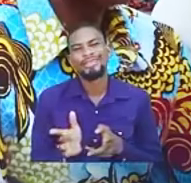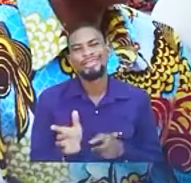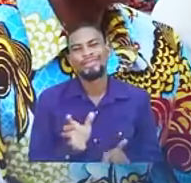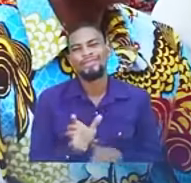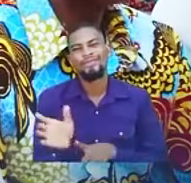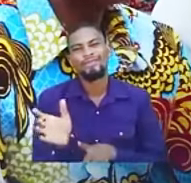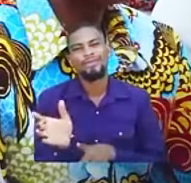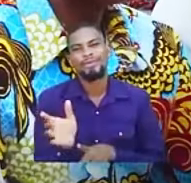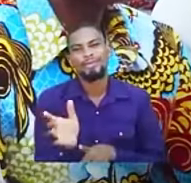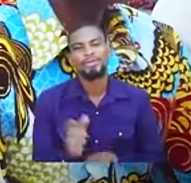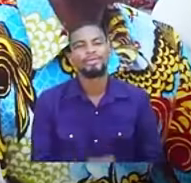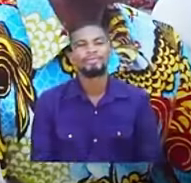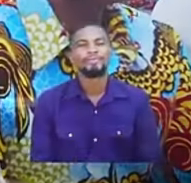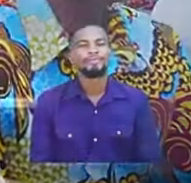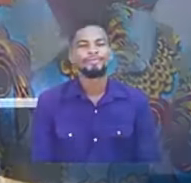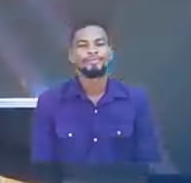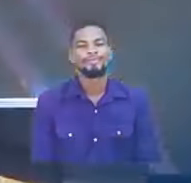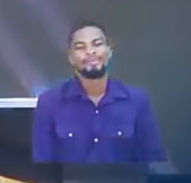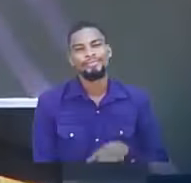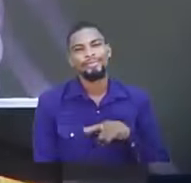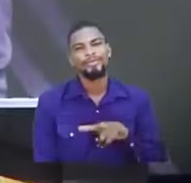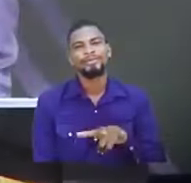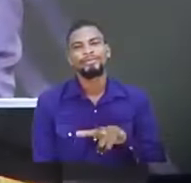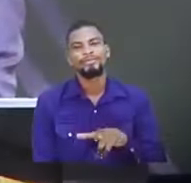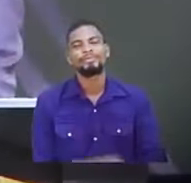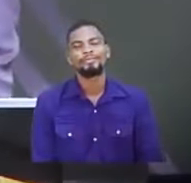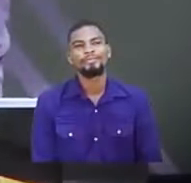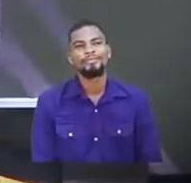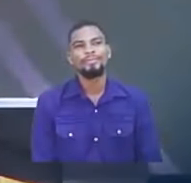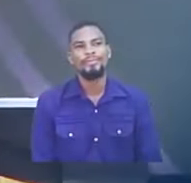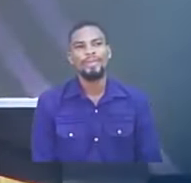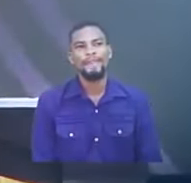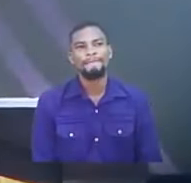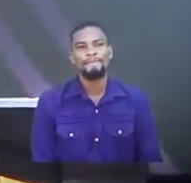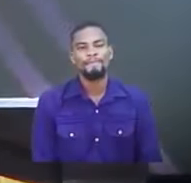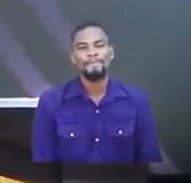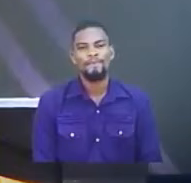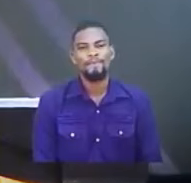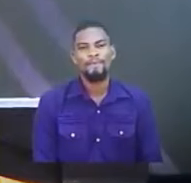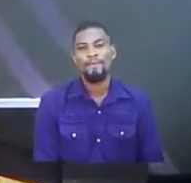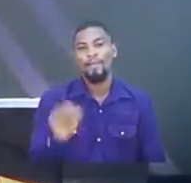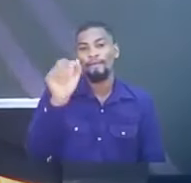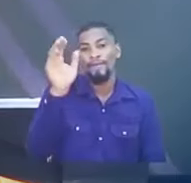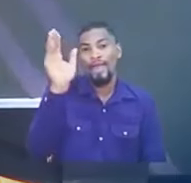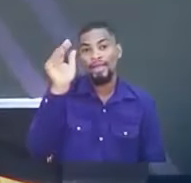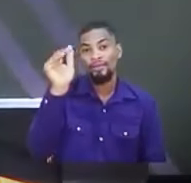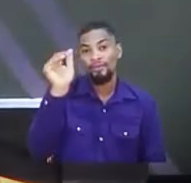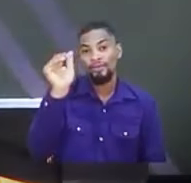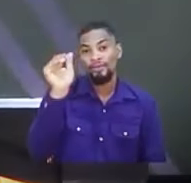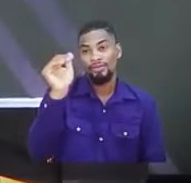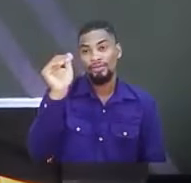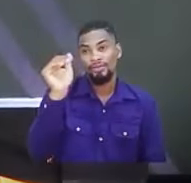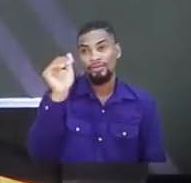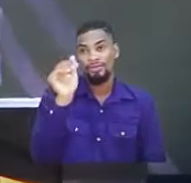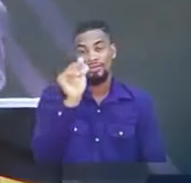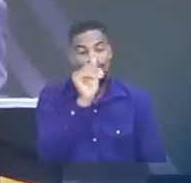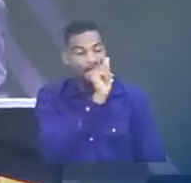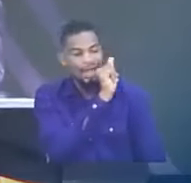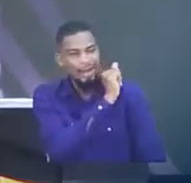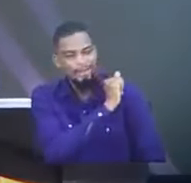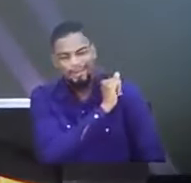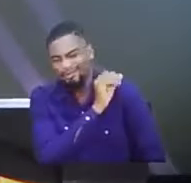Verse 15. Now, this is a paradox. Listen to this one. Then Amnon hated